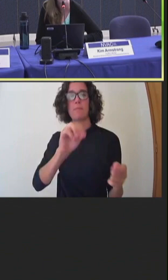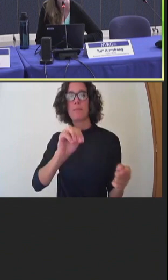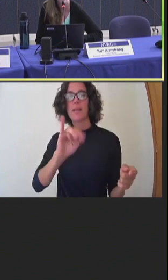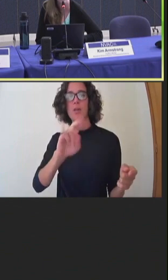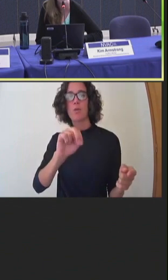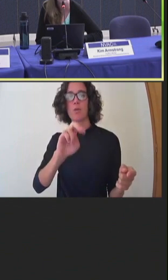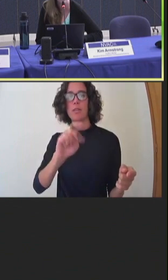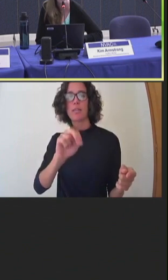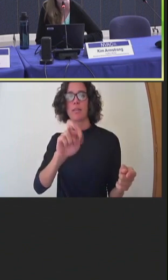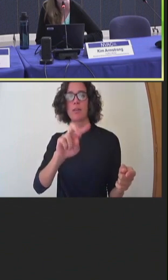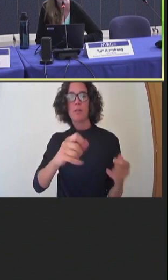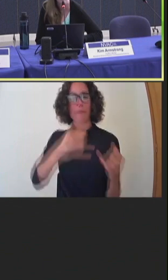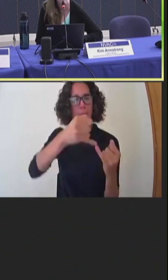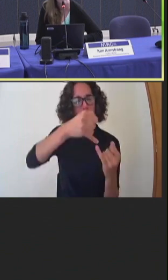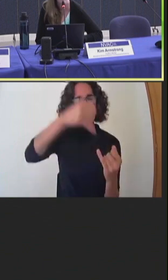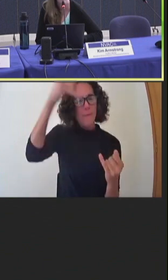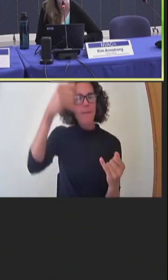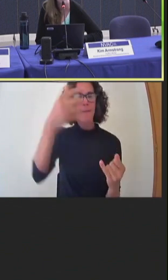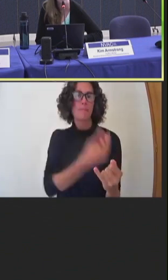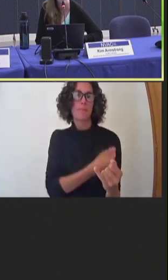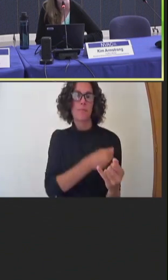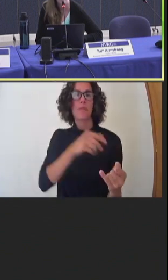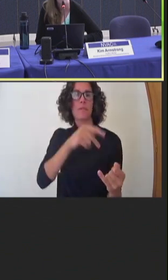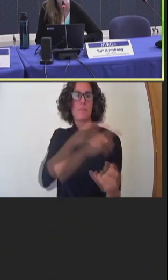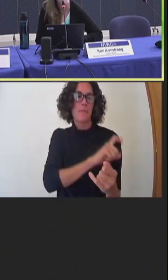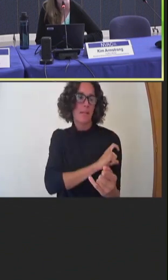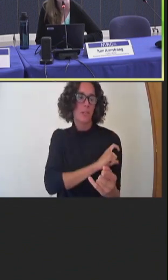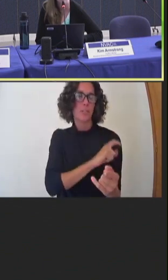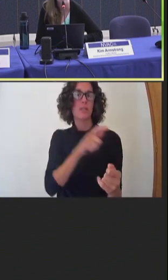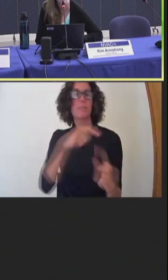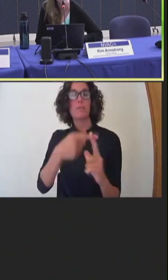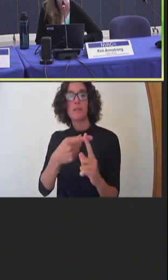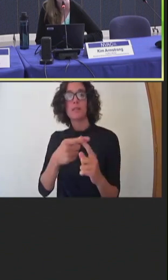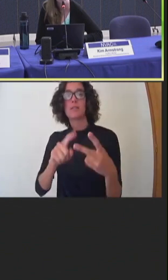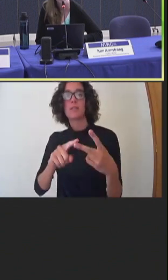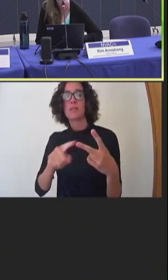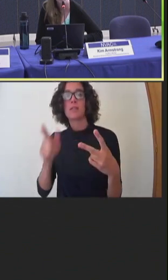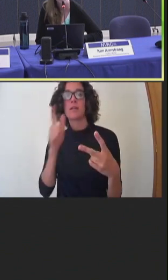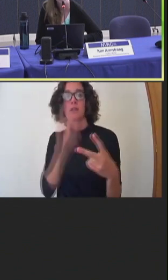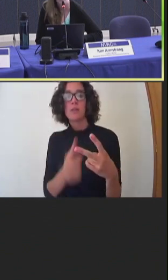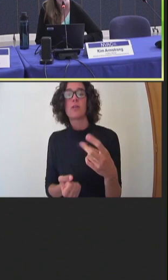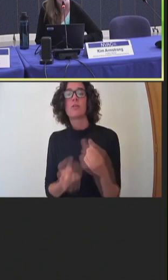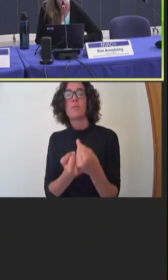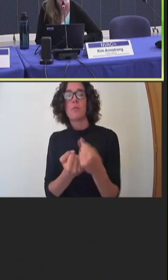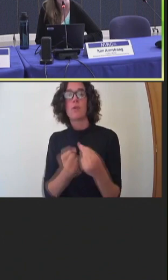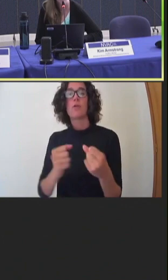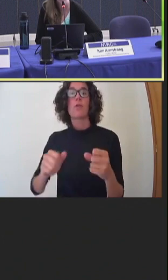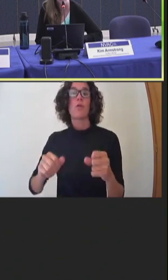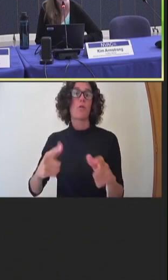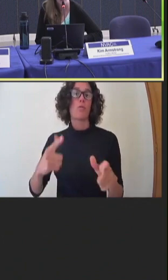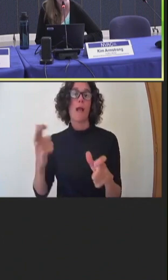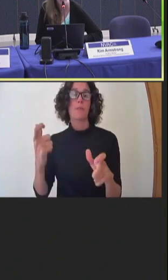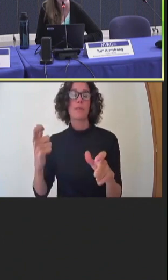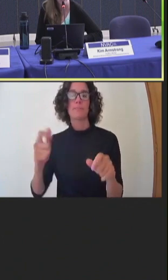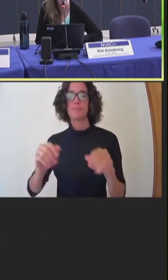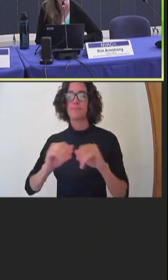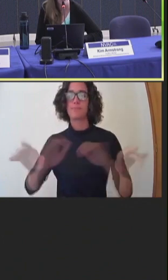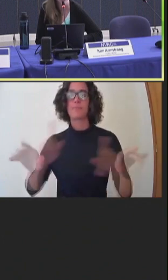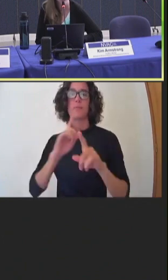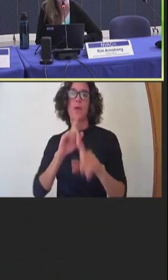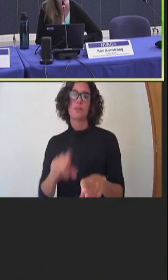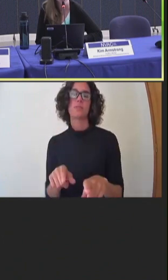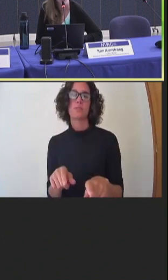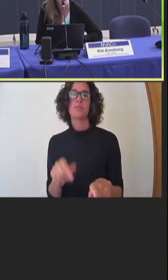of a single-dose vaccine that can support rapid pandemic influenza response. The Patch Forward Prize was launched in